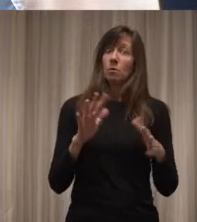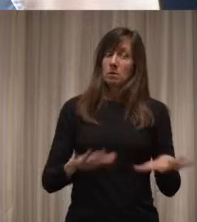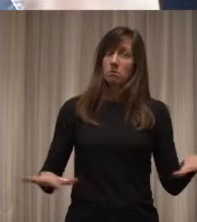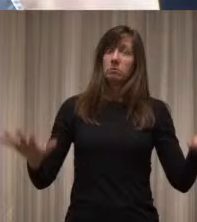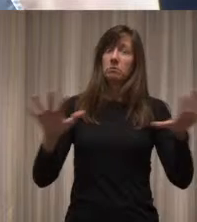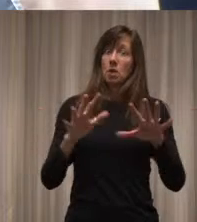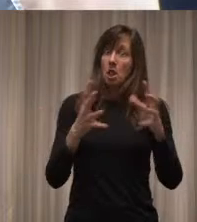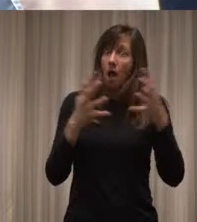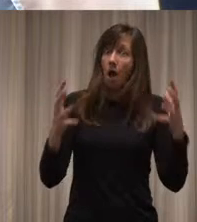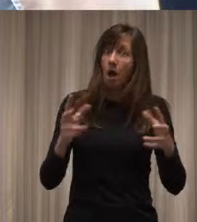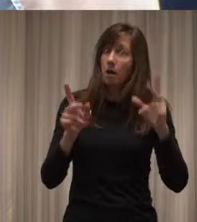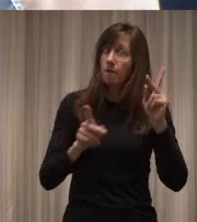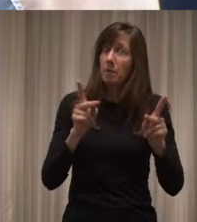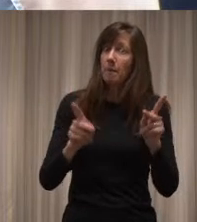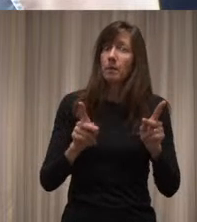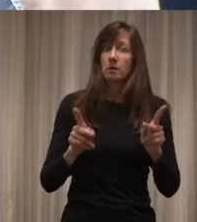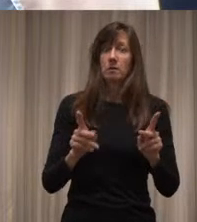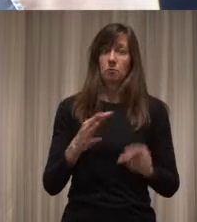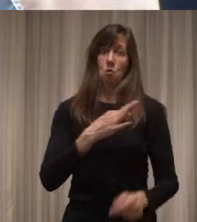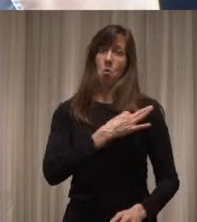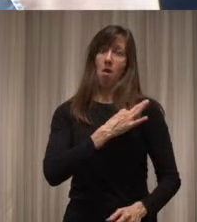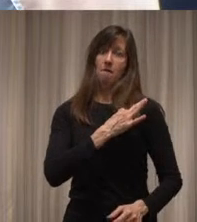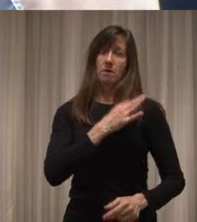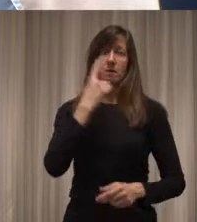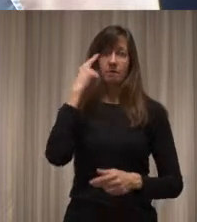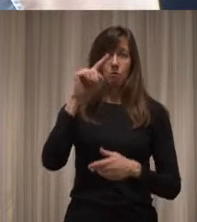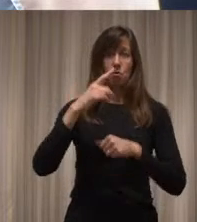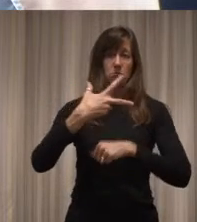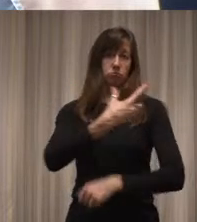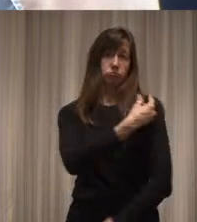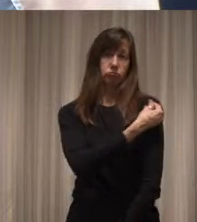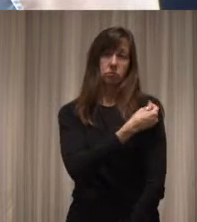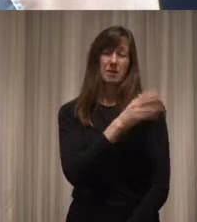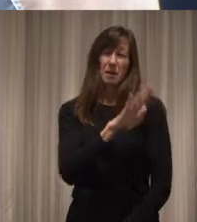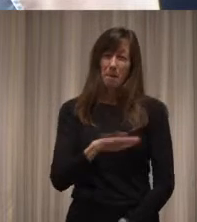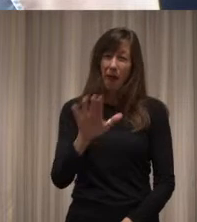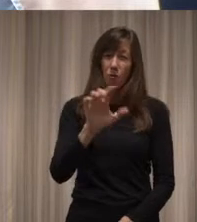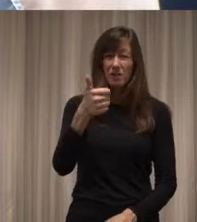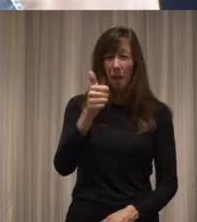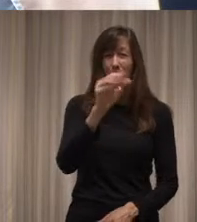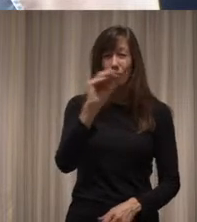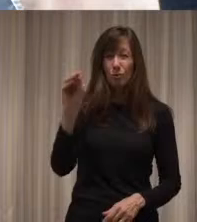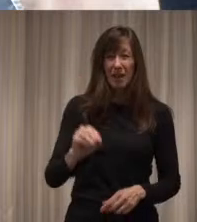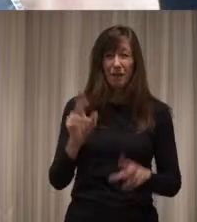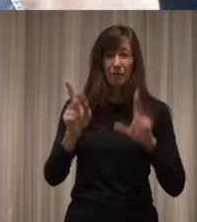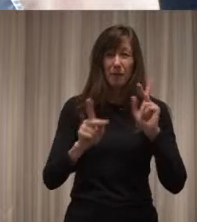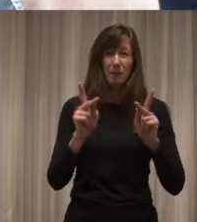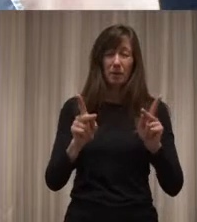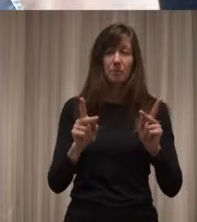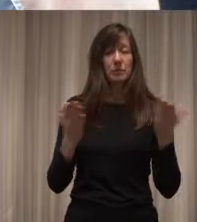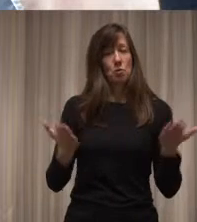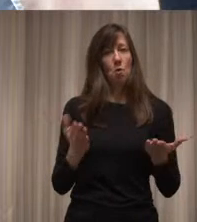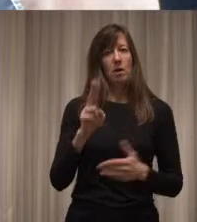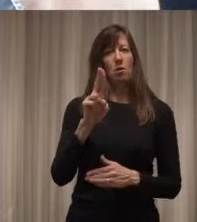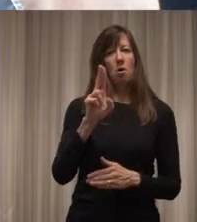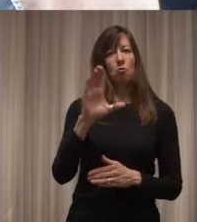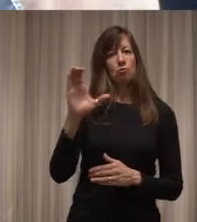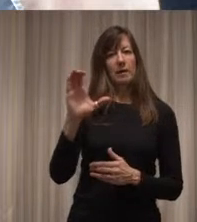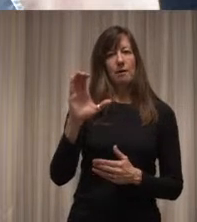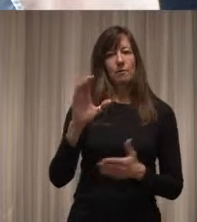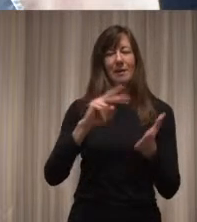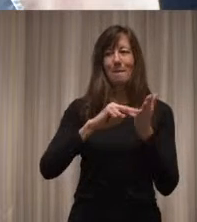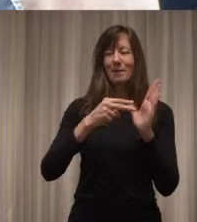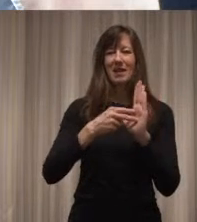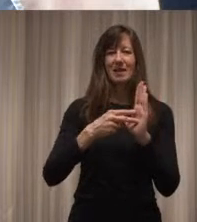whole population of the state. So a pretty significant number. So in Ulster County, we're talking about thousands of people that fall into